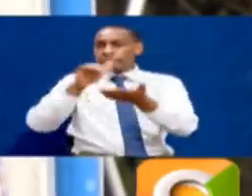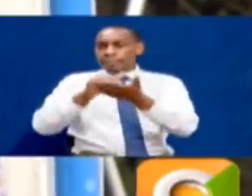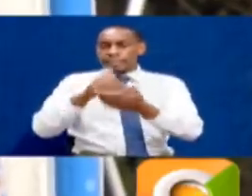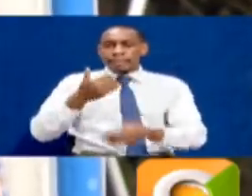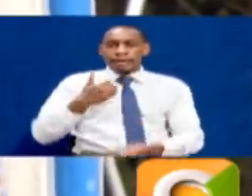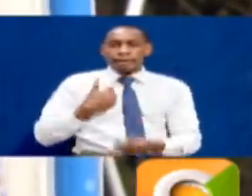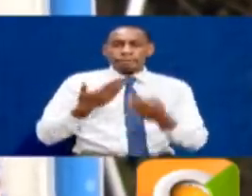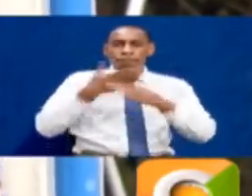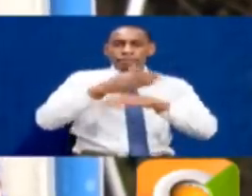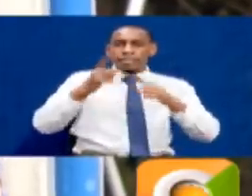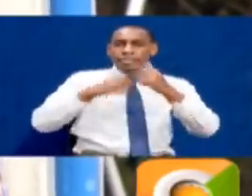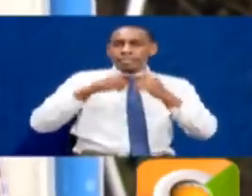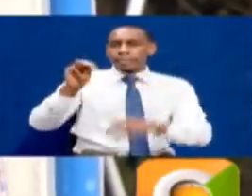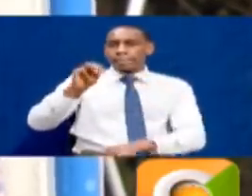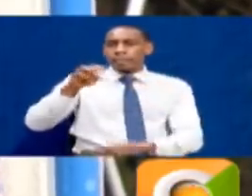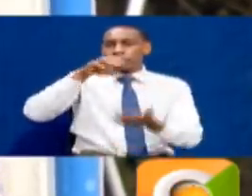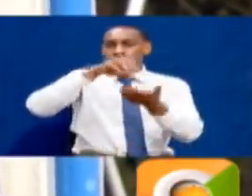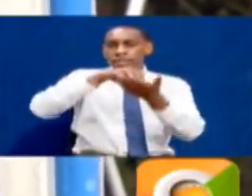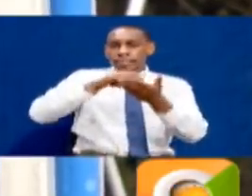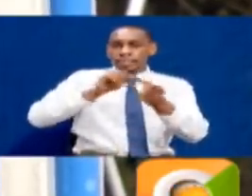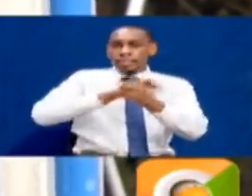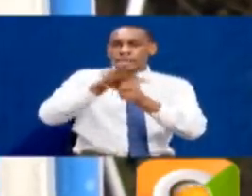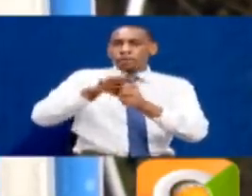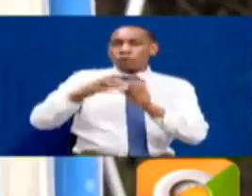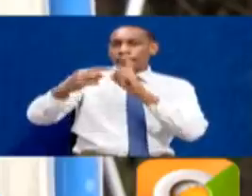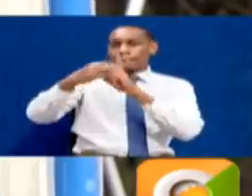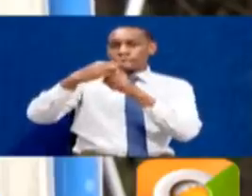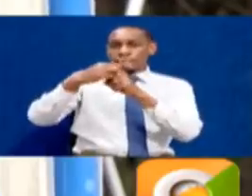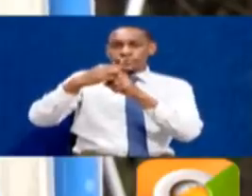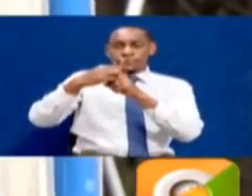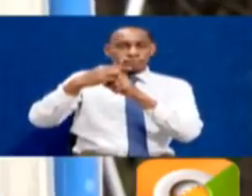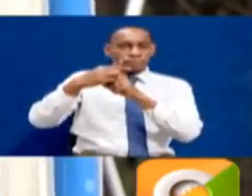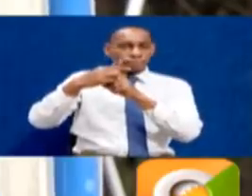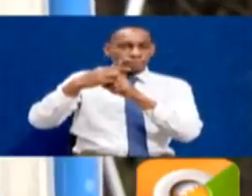with more than 6 million cases of COVID-positive